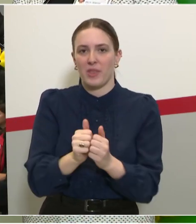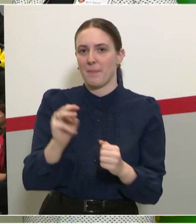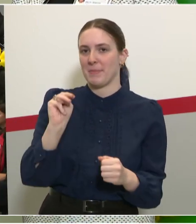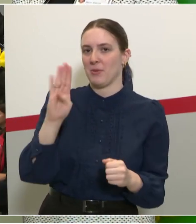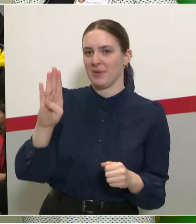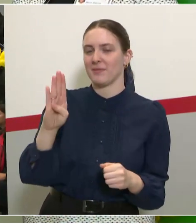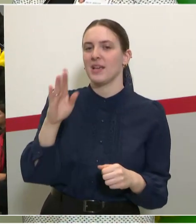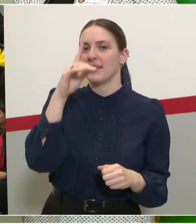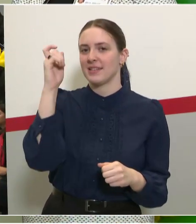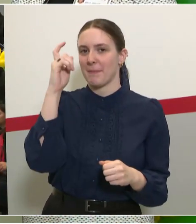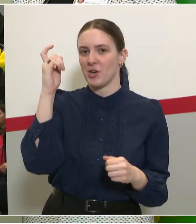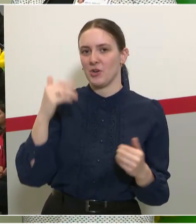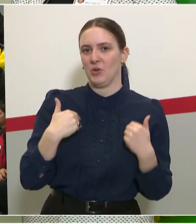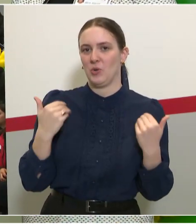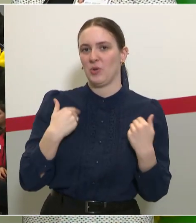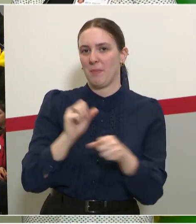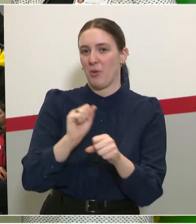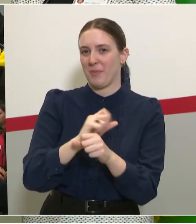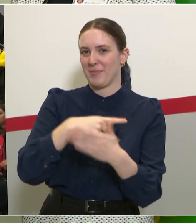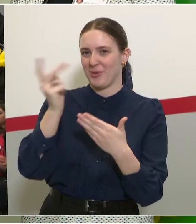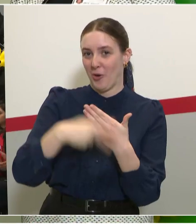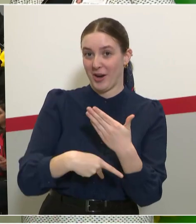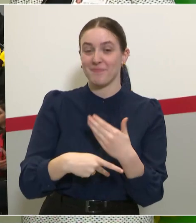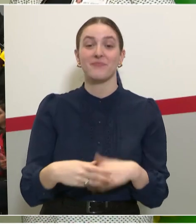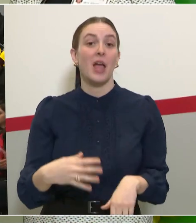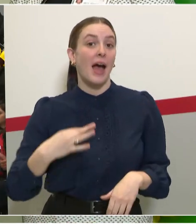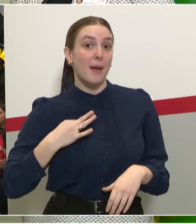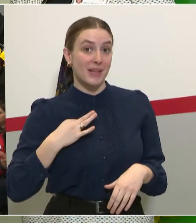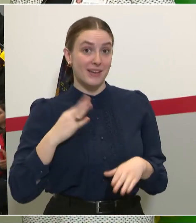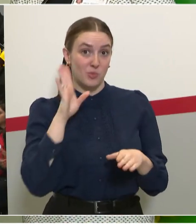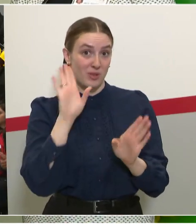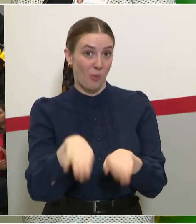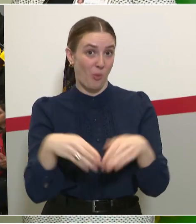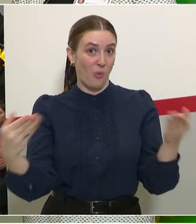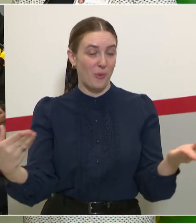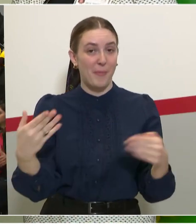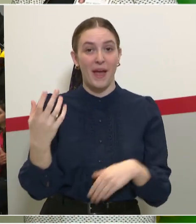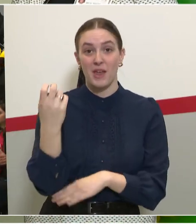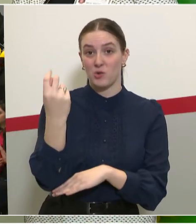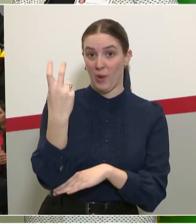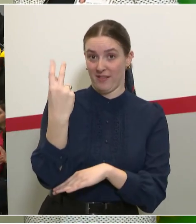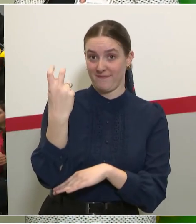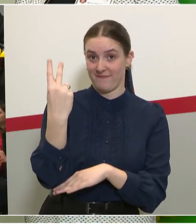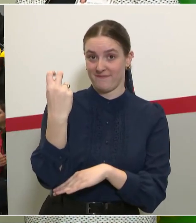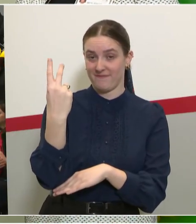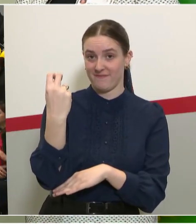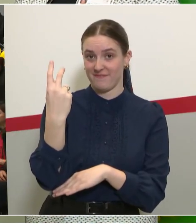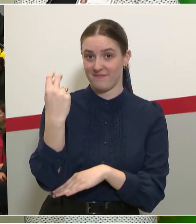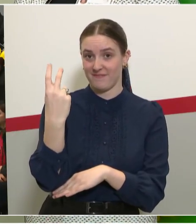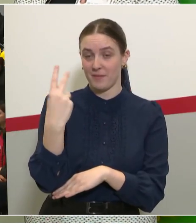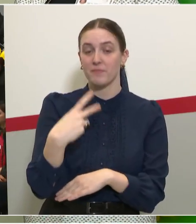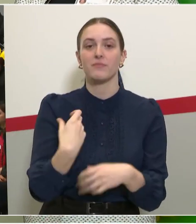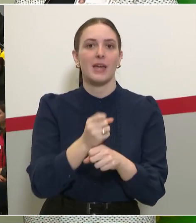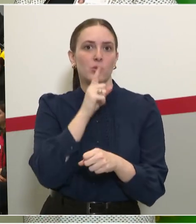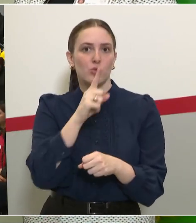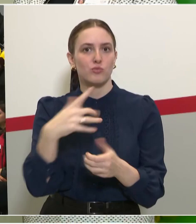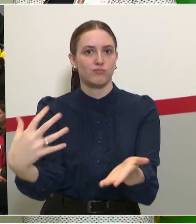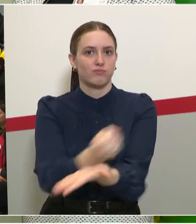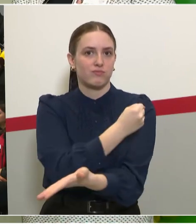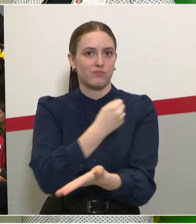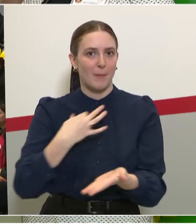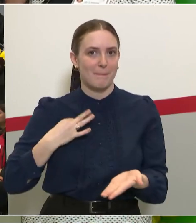Youth Employment Program. The application opens at 12 noon. Awesome. Make sure you